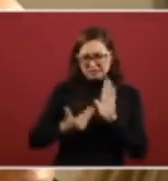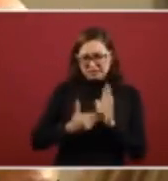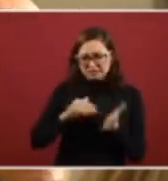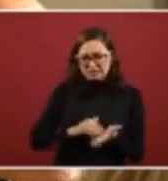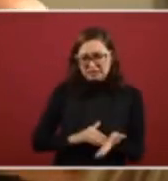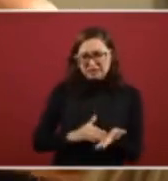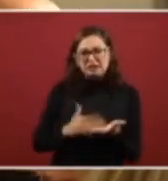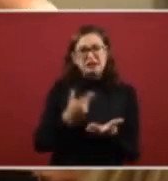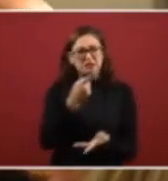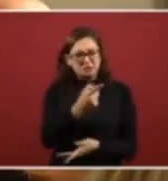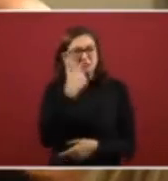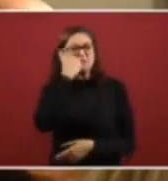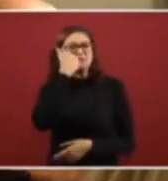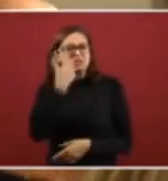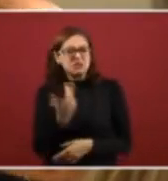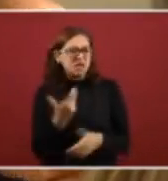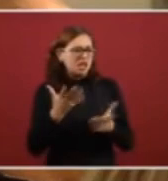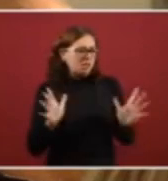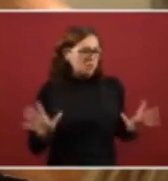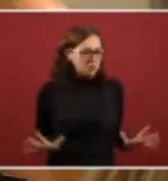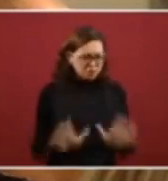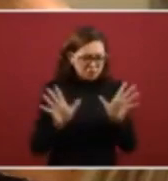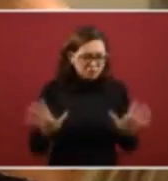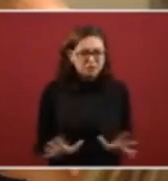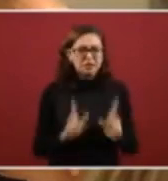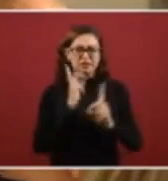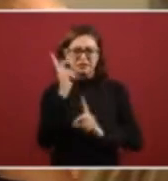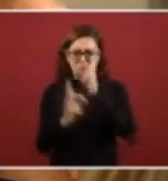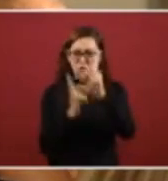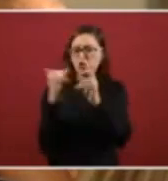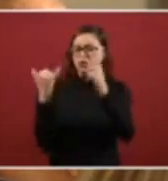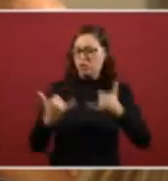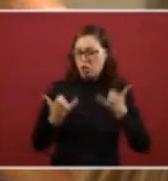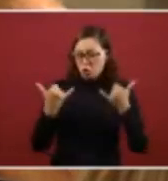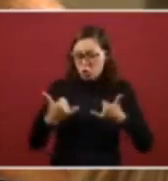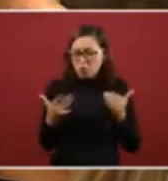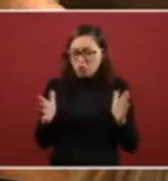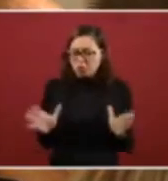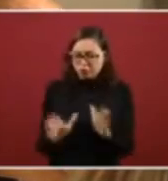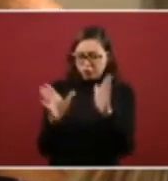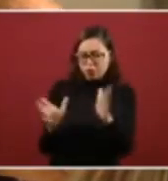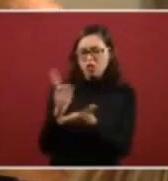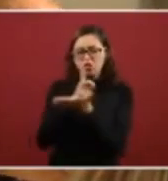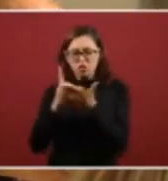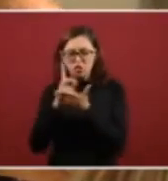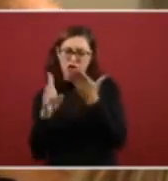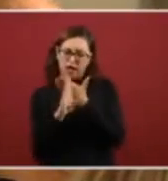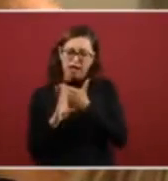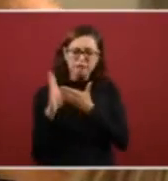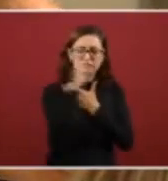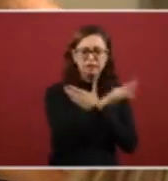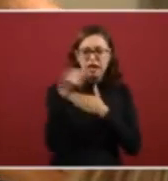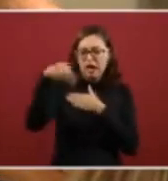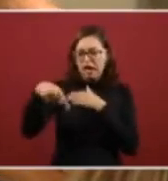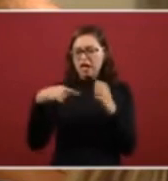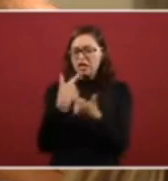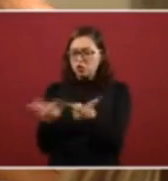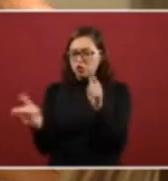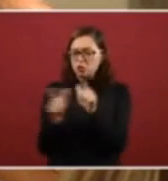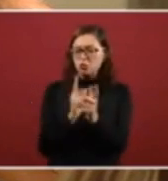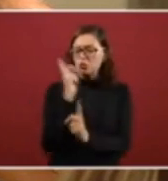into effect this strategy to create spaces, to take the children out